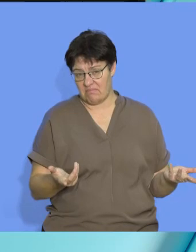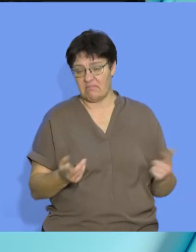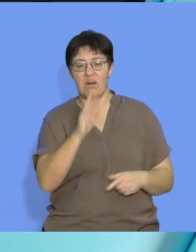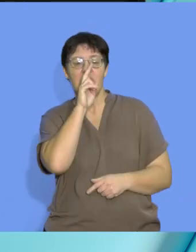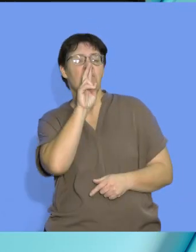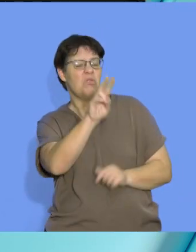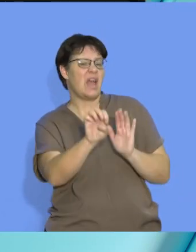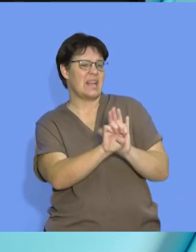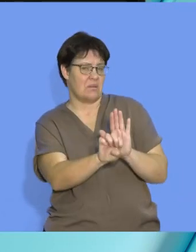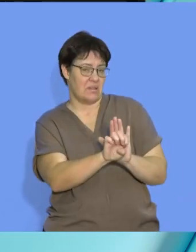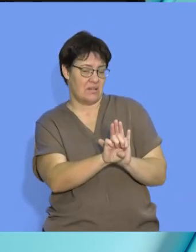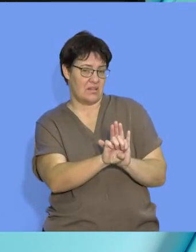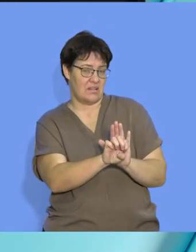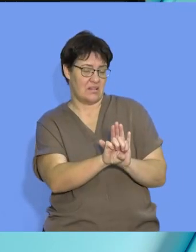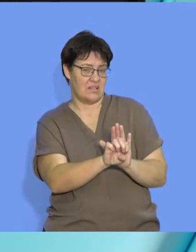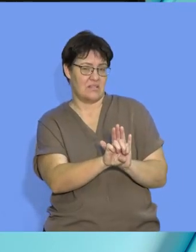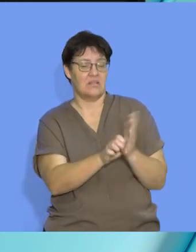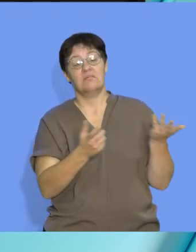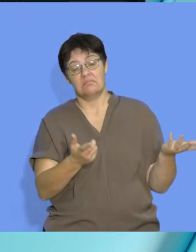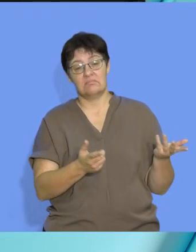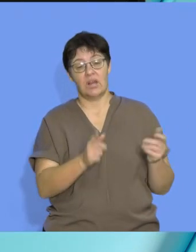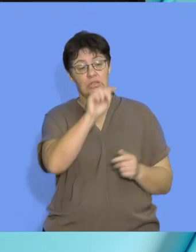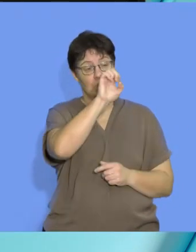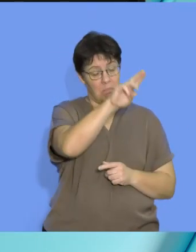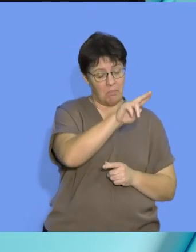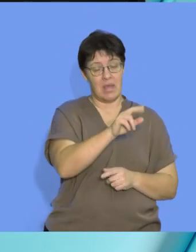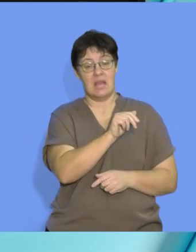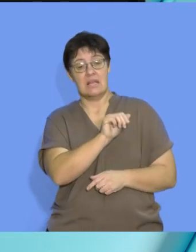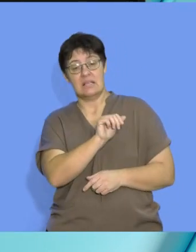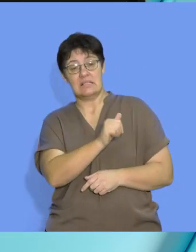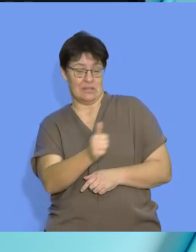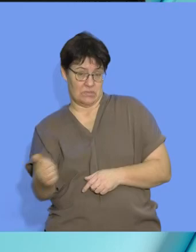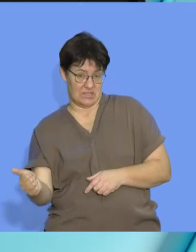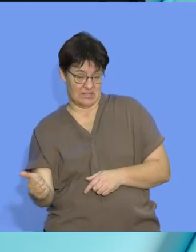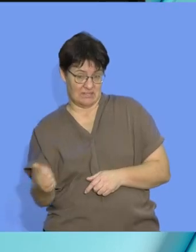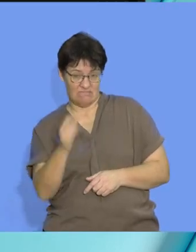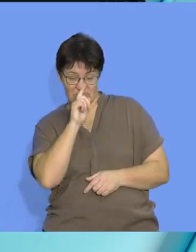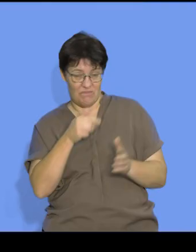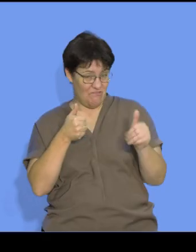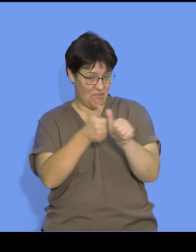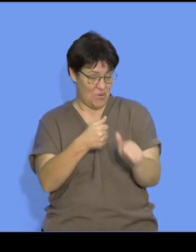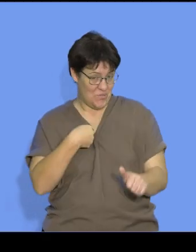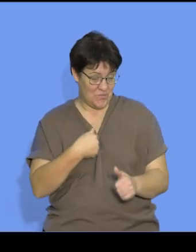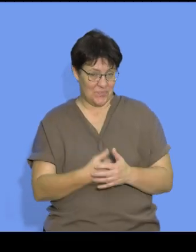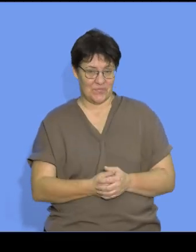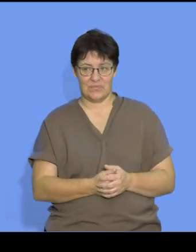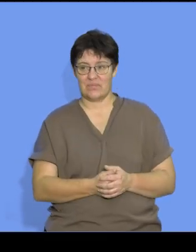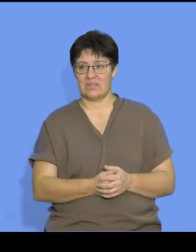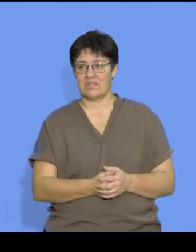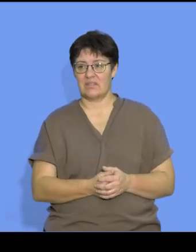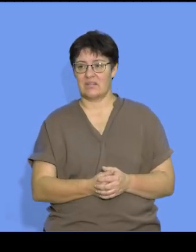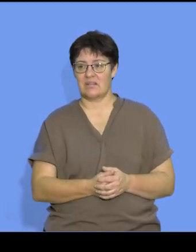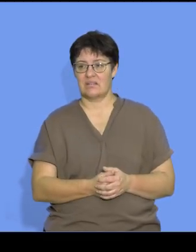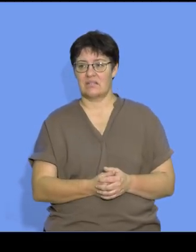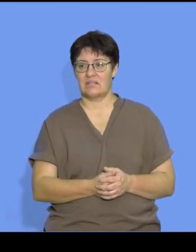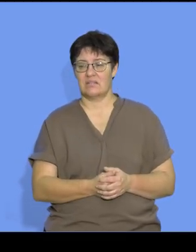at an example where we can see a term and a sequence. So please, will you follow me on the board? If